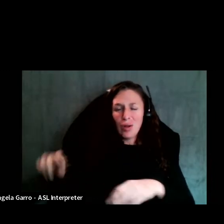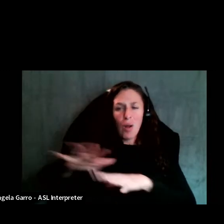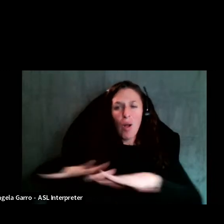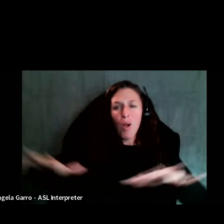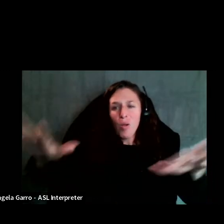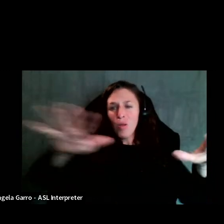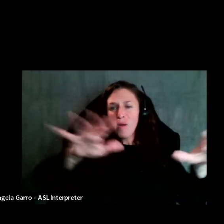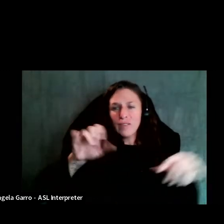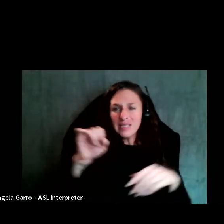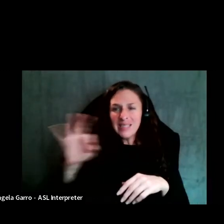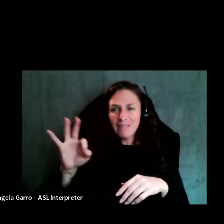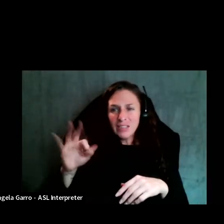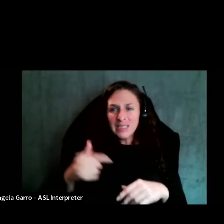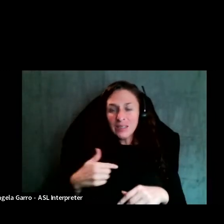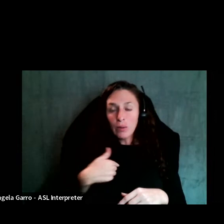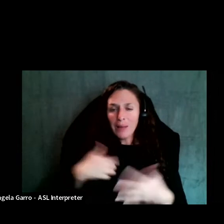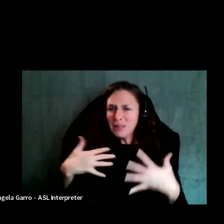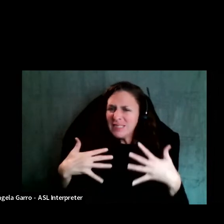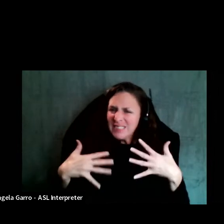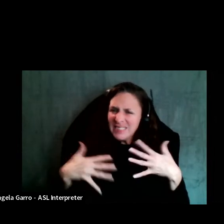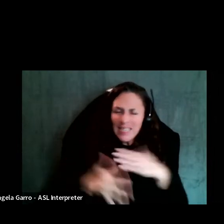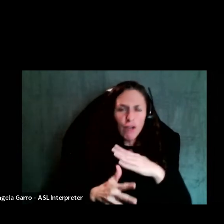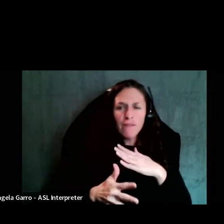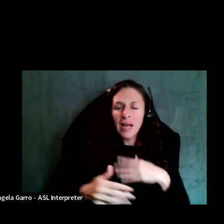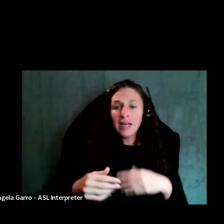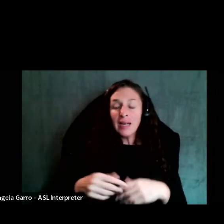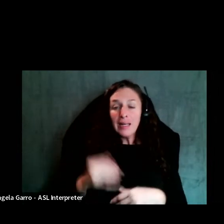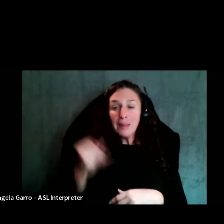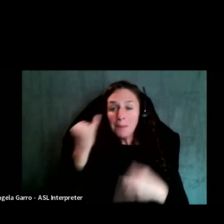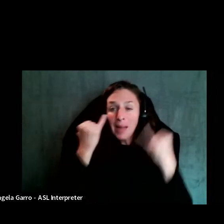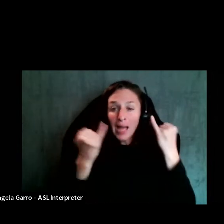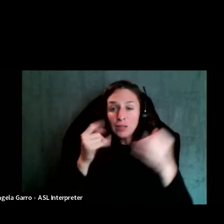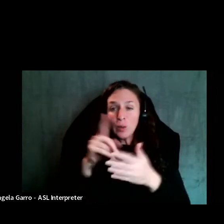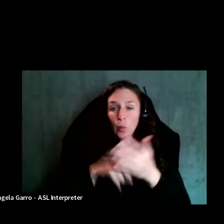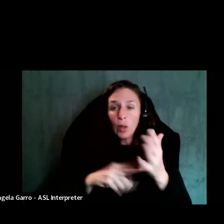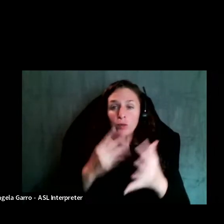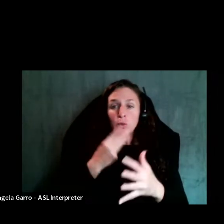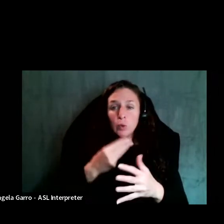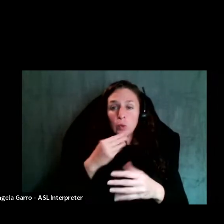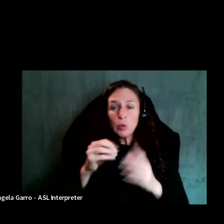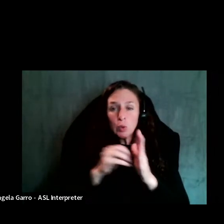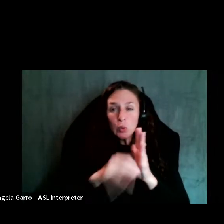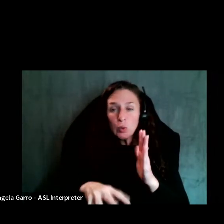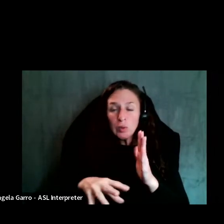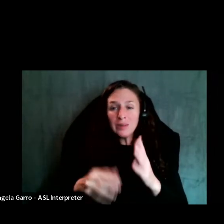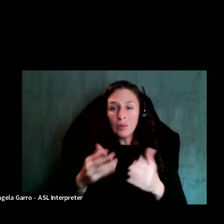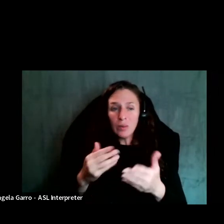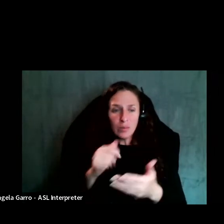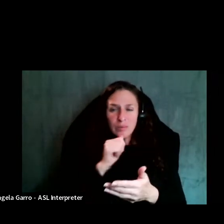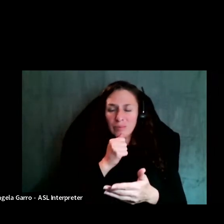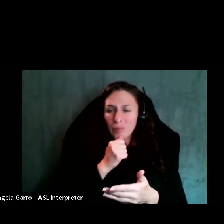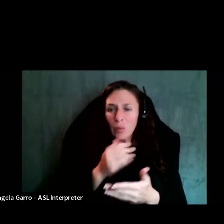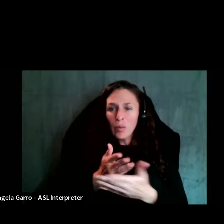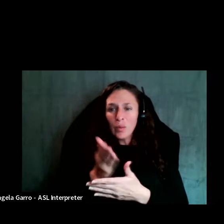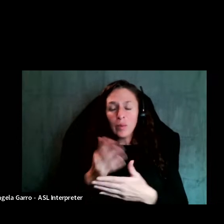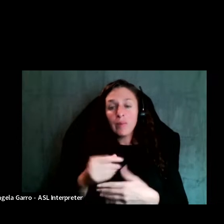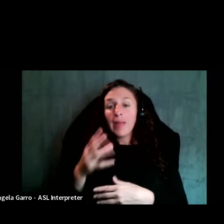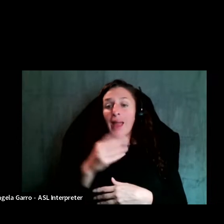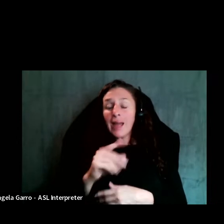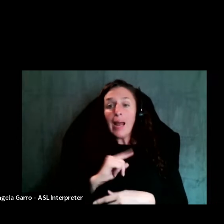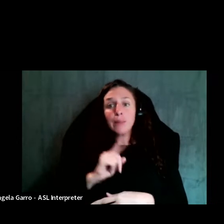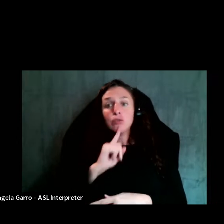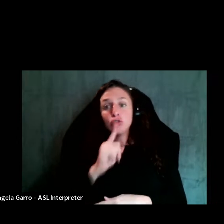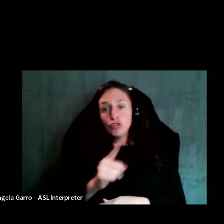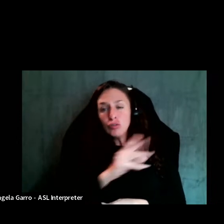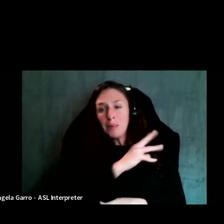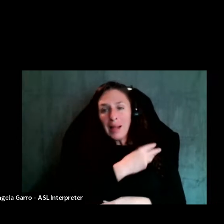am terrified. So imagine what Jewish students are going through, and I'm sure that Palestine students or